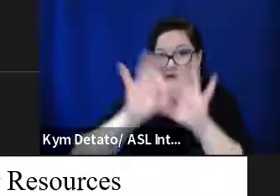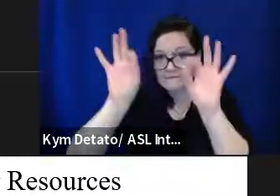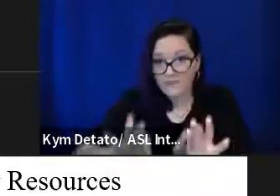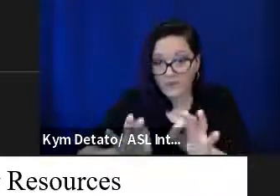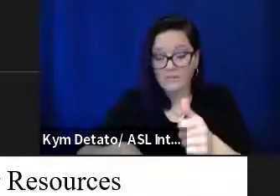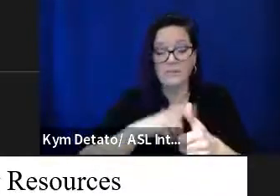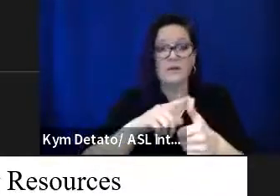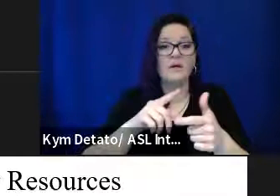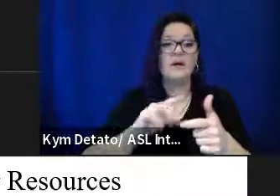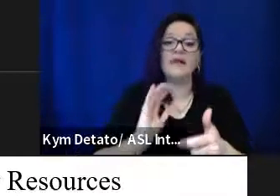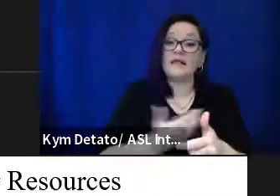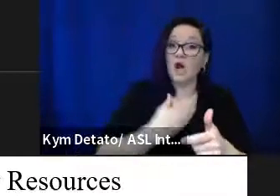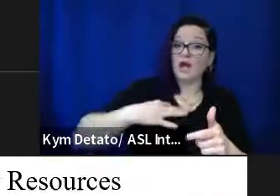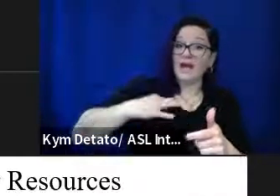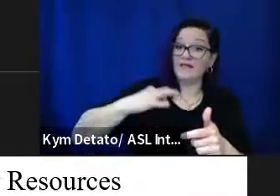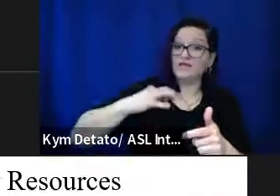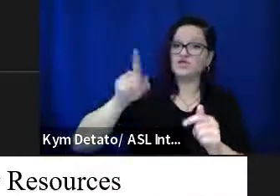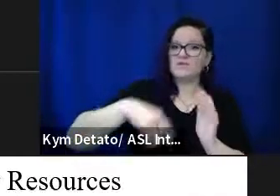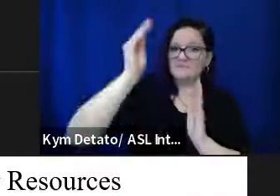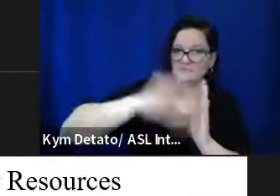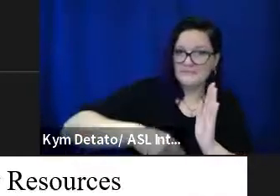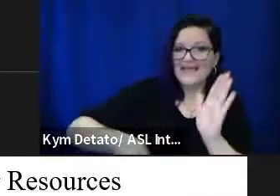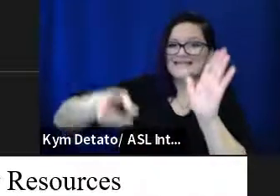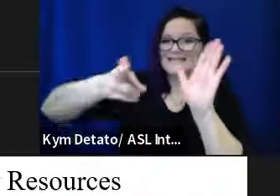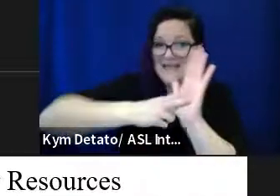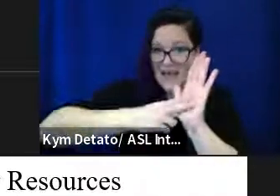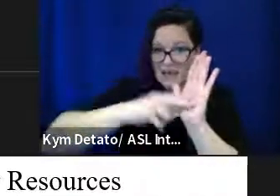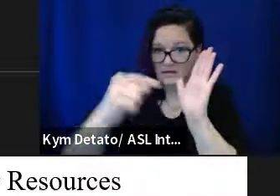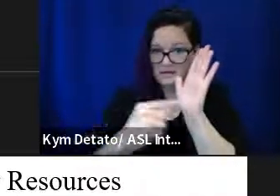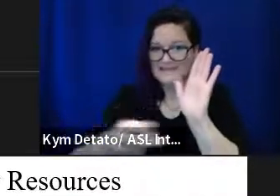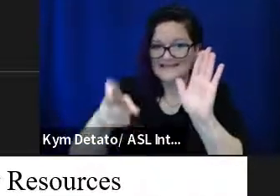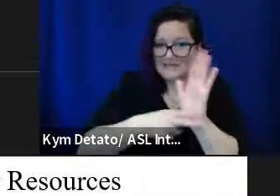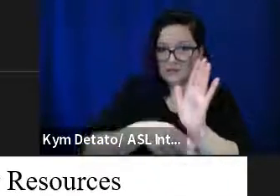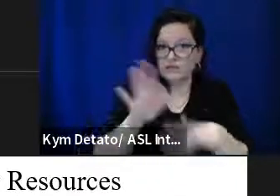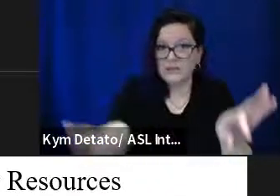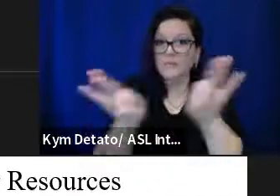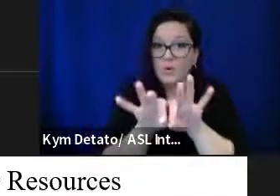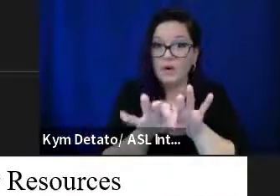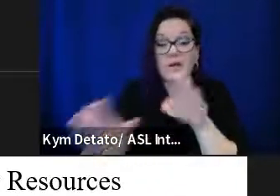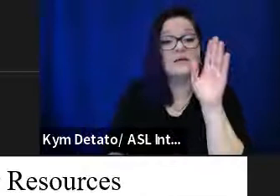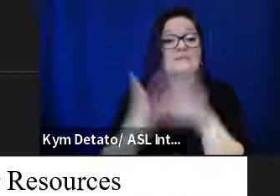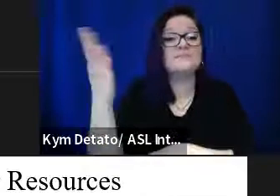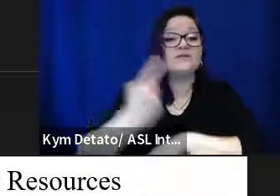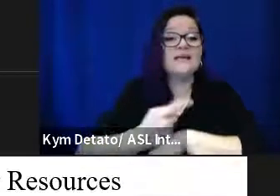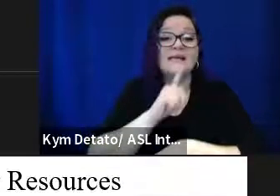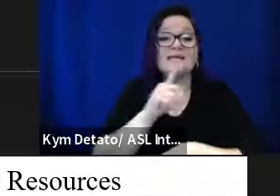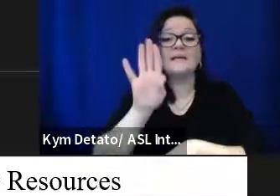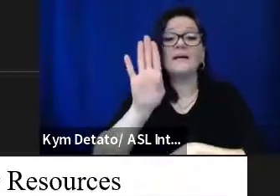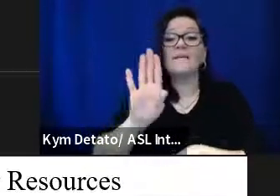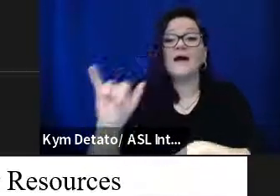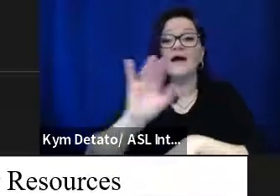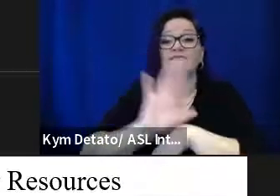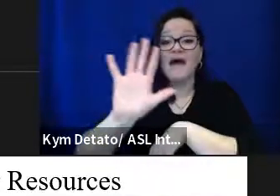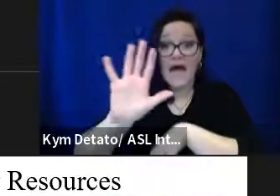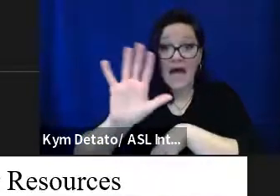and sign our application. It's really important that you sign it. And the submission date will be by 5:00 p.m. on